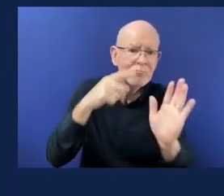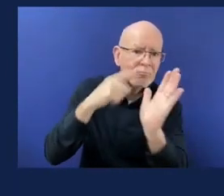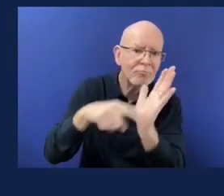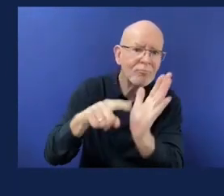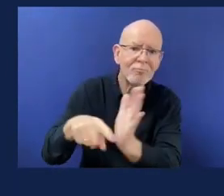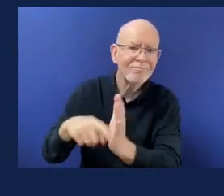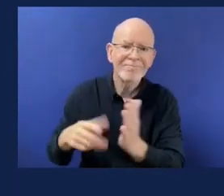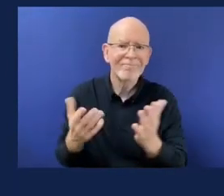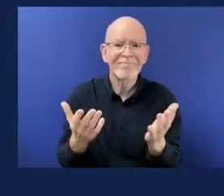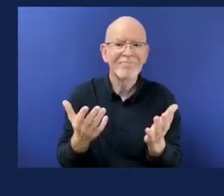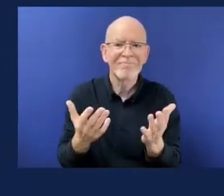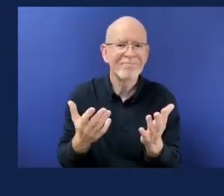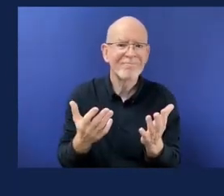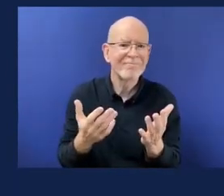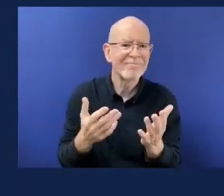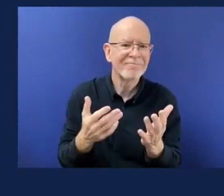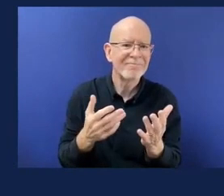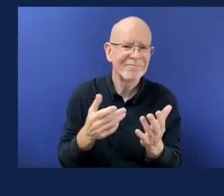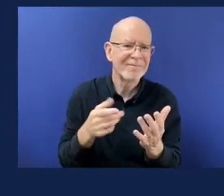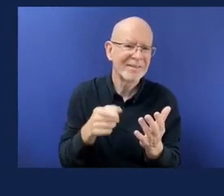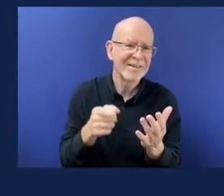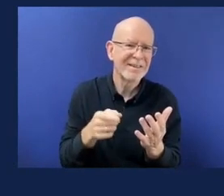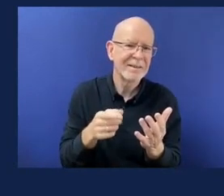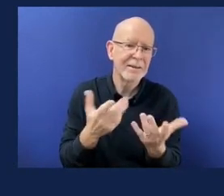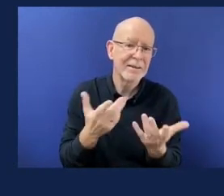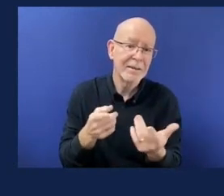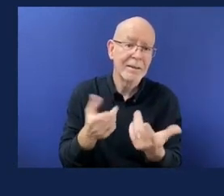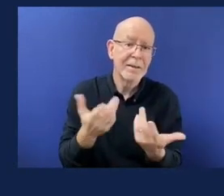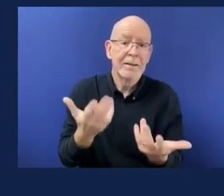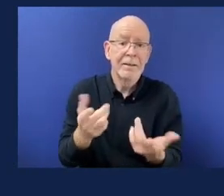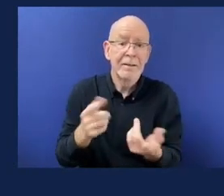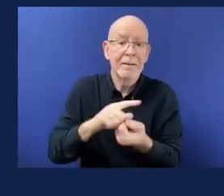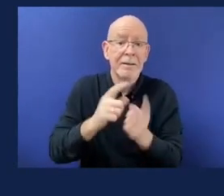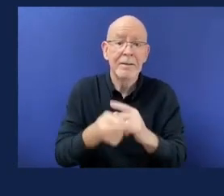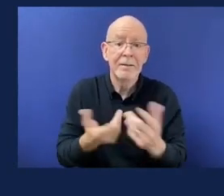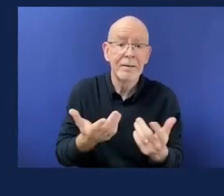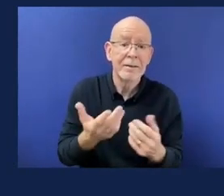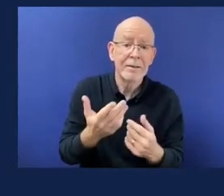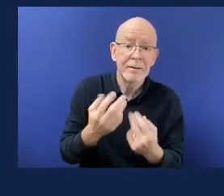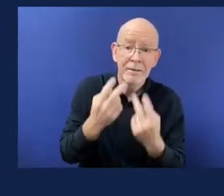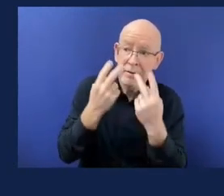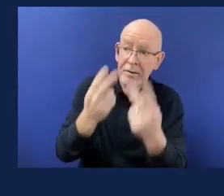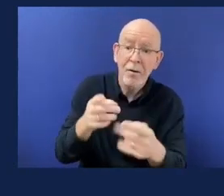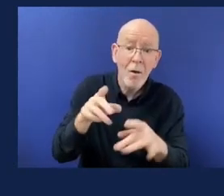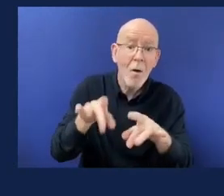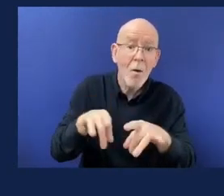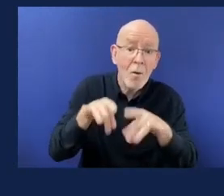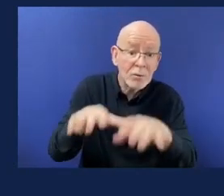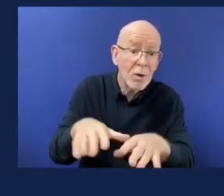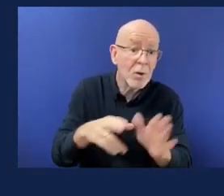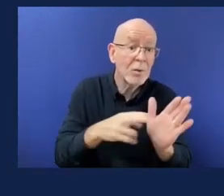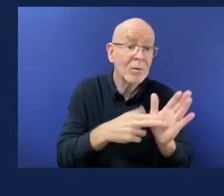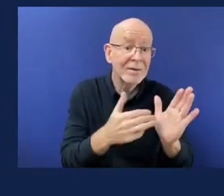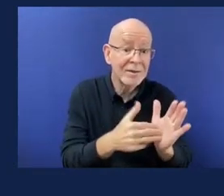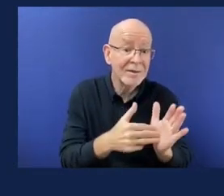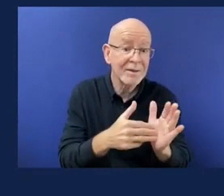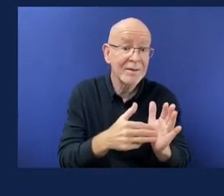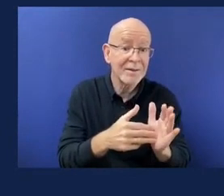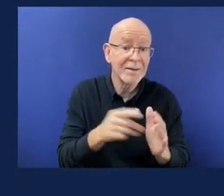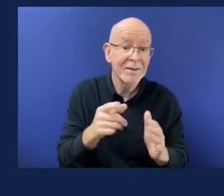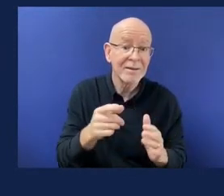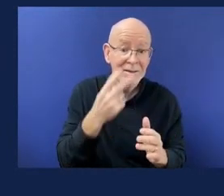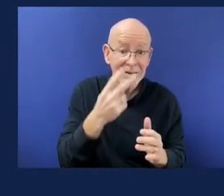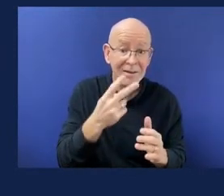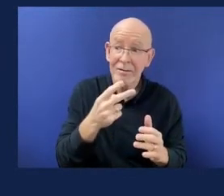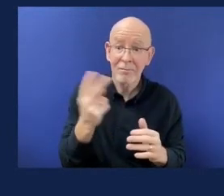have a football tournament match held there. And they identified a range of areas for all of